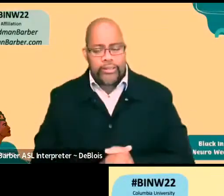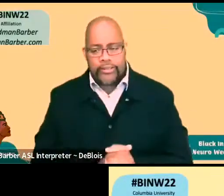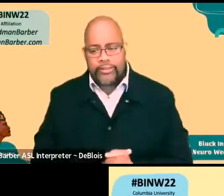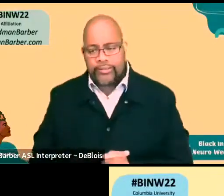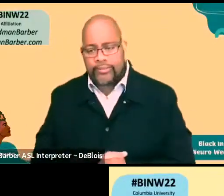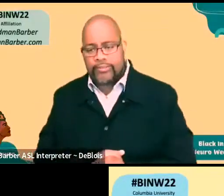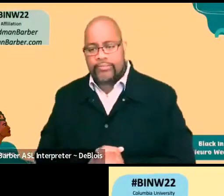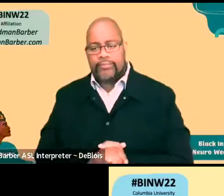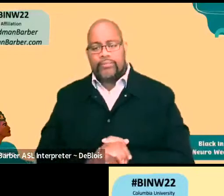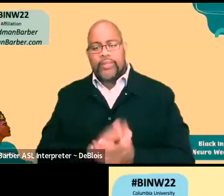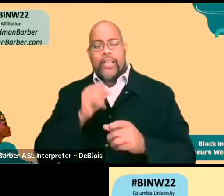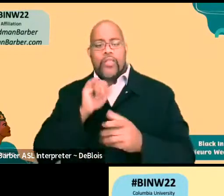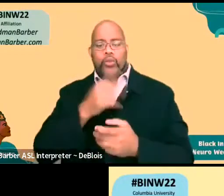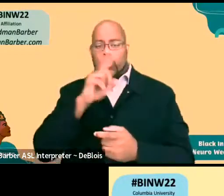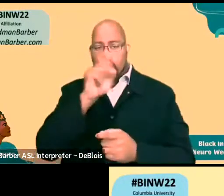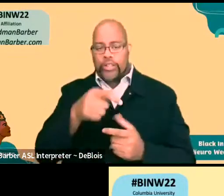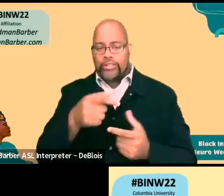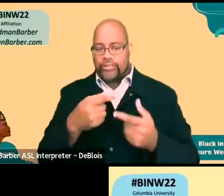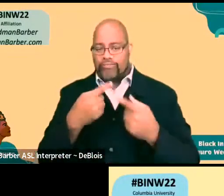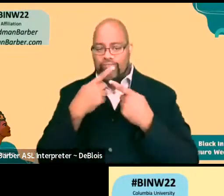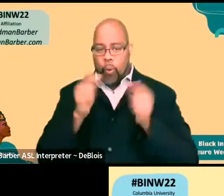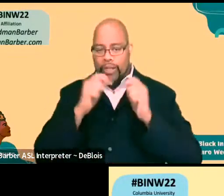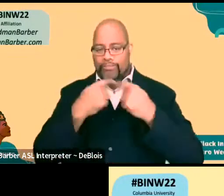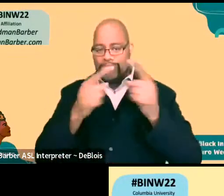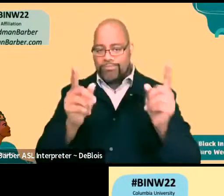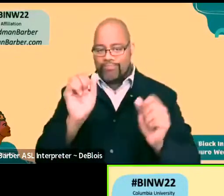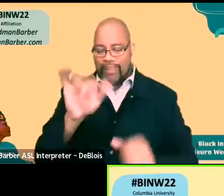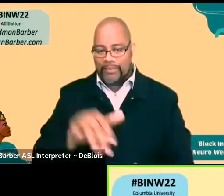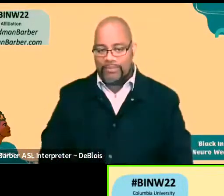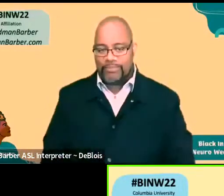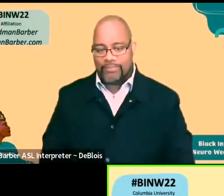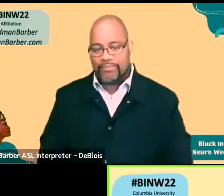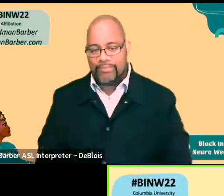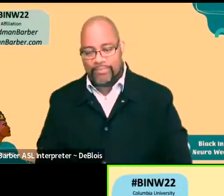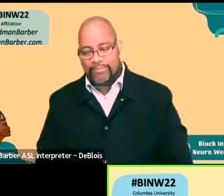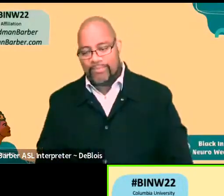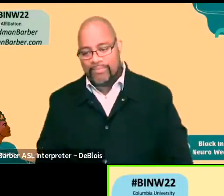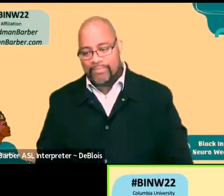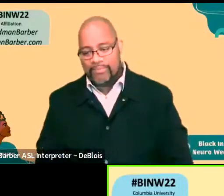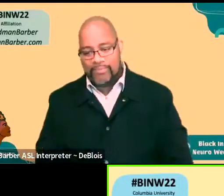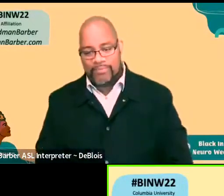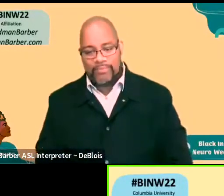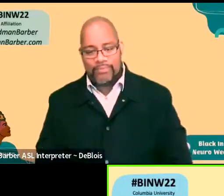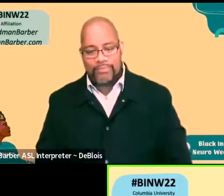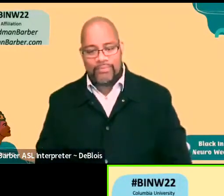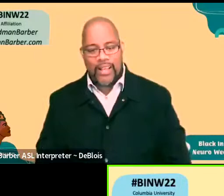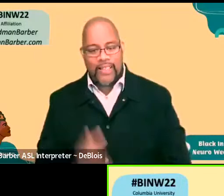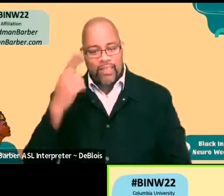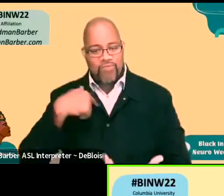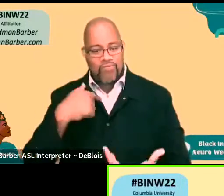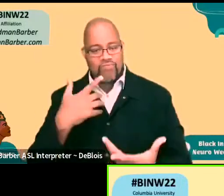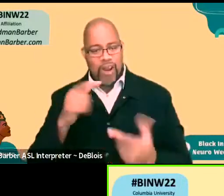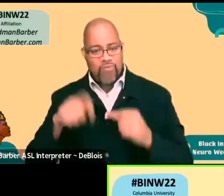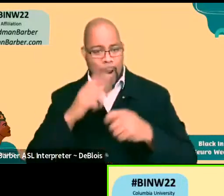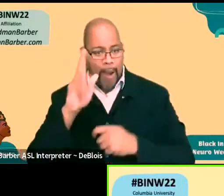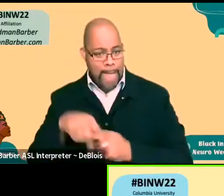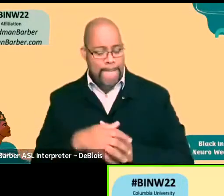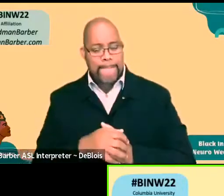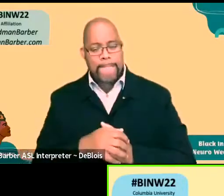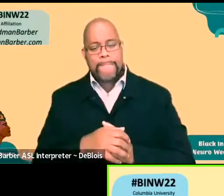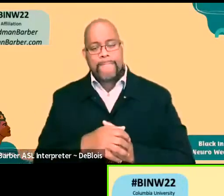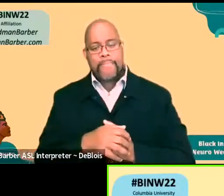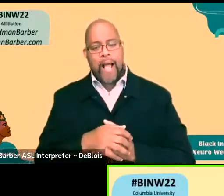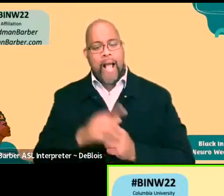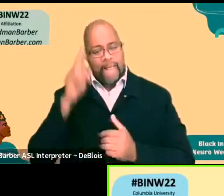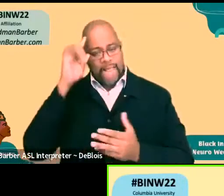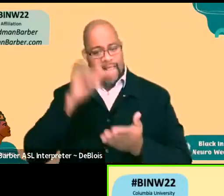So I wanted to just hit those 2 questions quickly. Perfect. Yes. I think we're about to wrap up. I